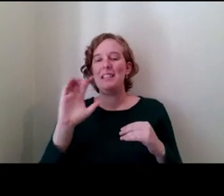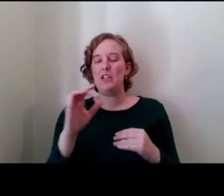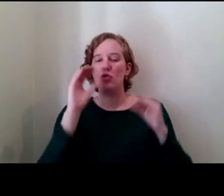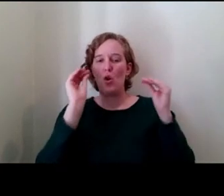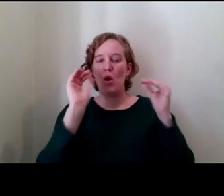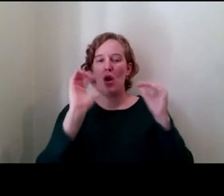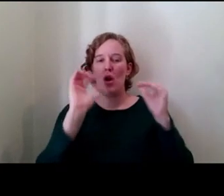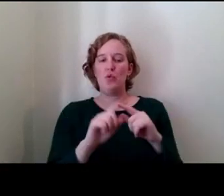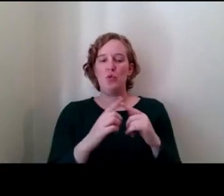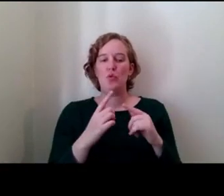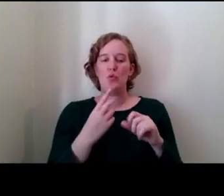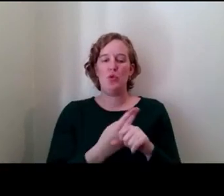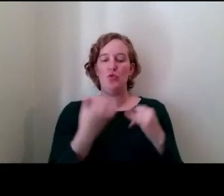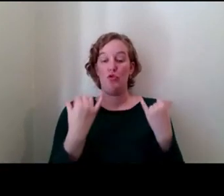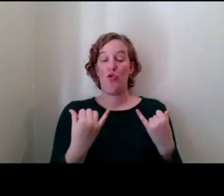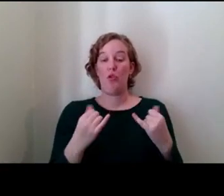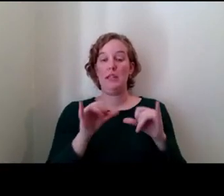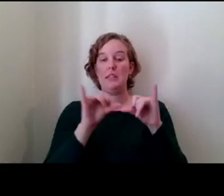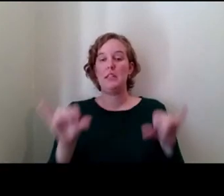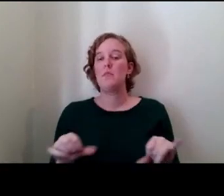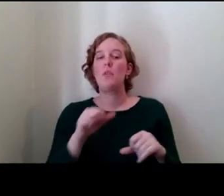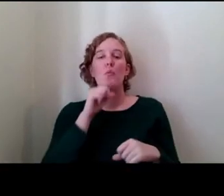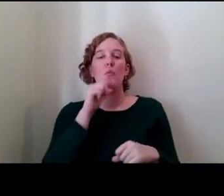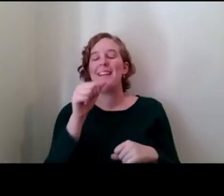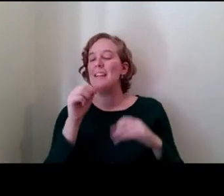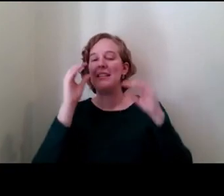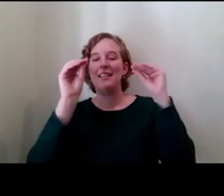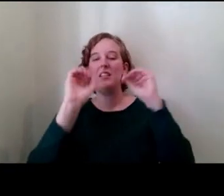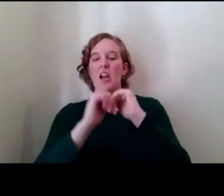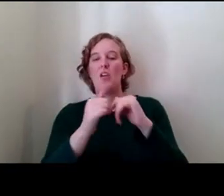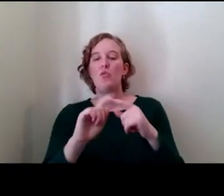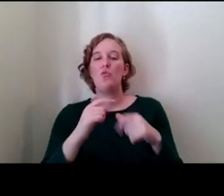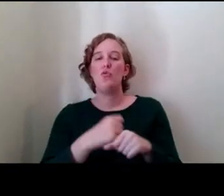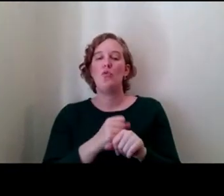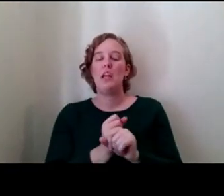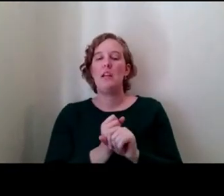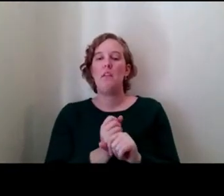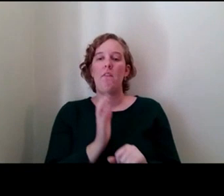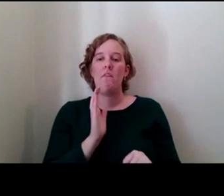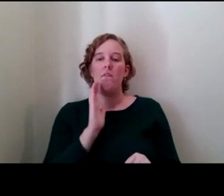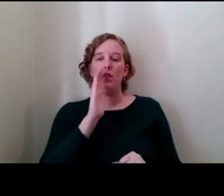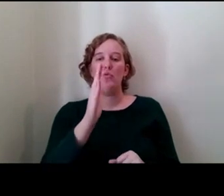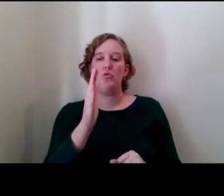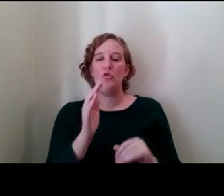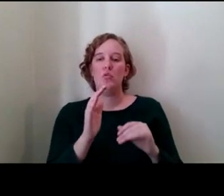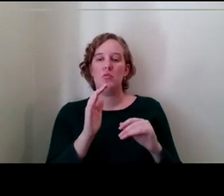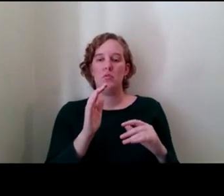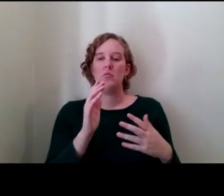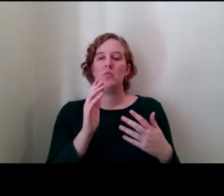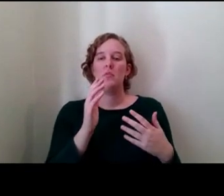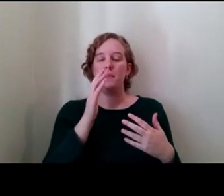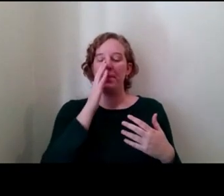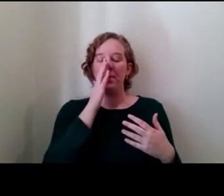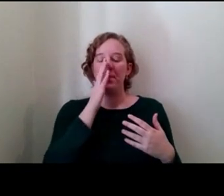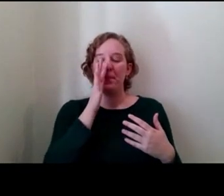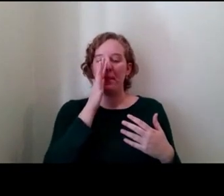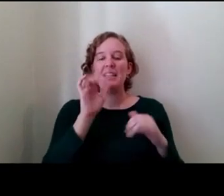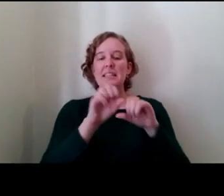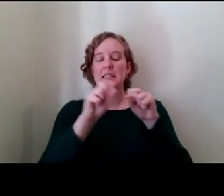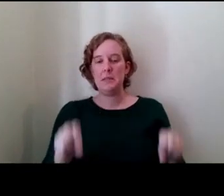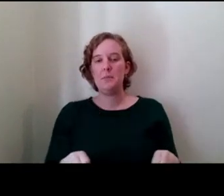computer systems. We just were not teaching them how to create the computing systems of the future. So one of